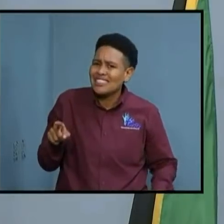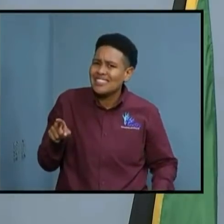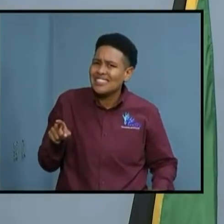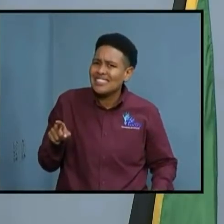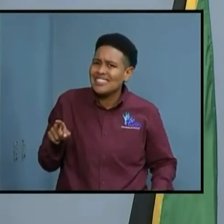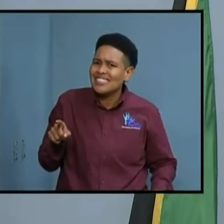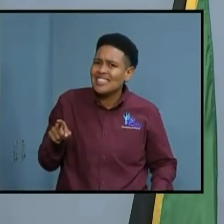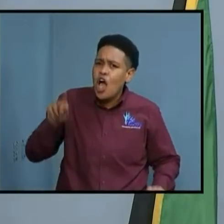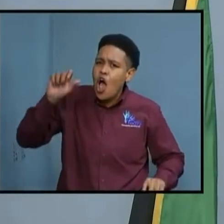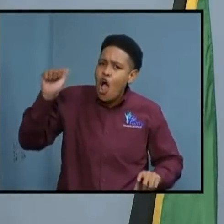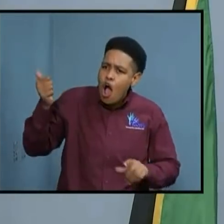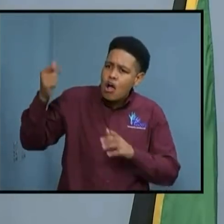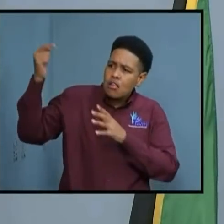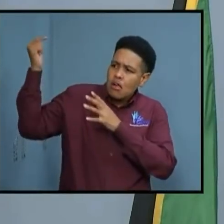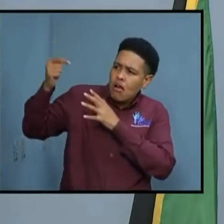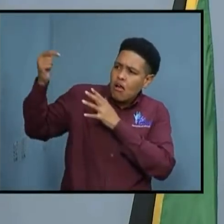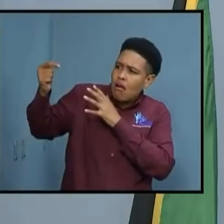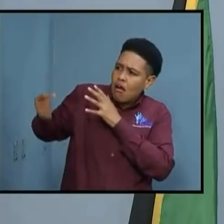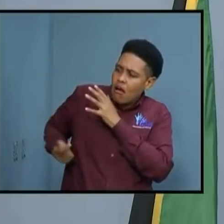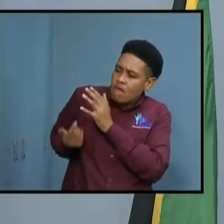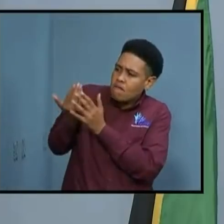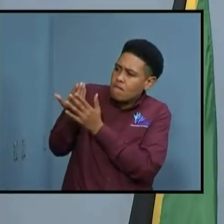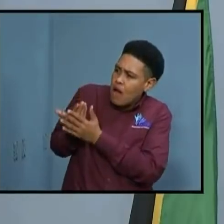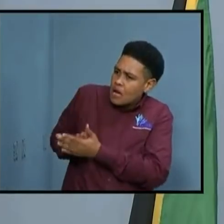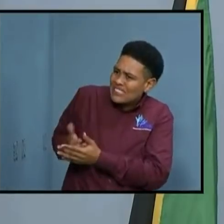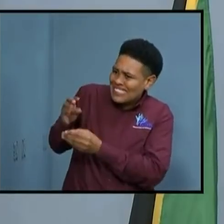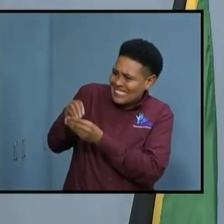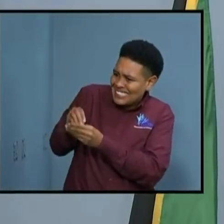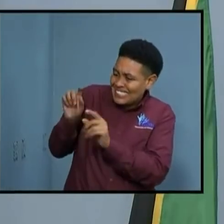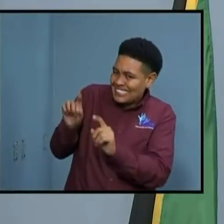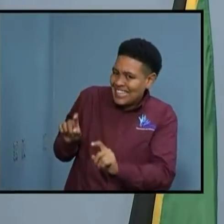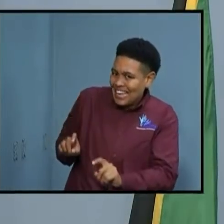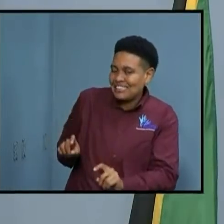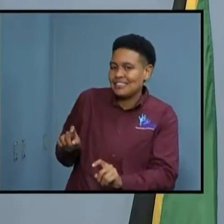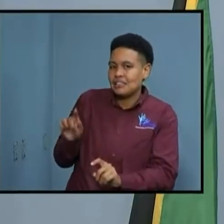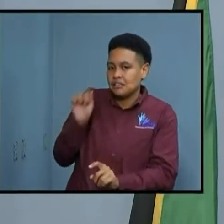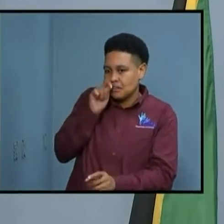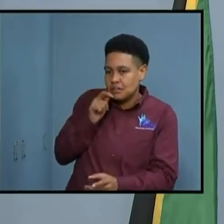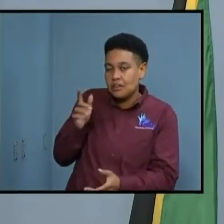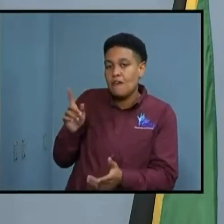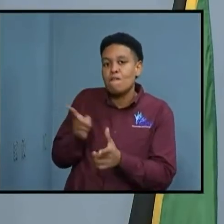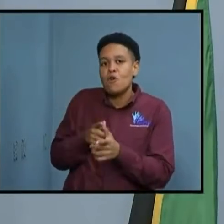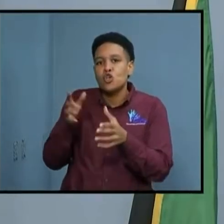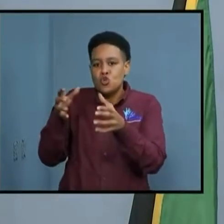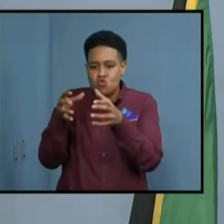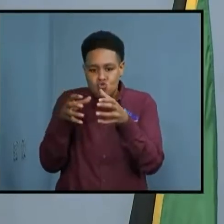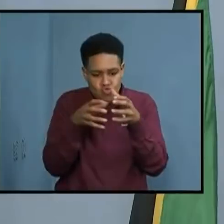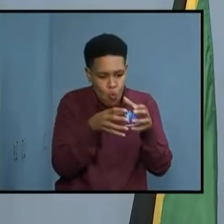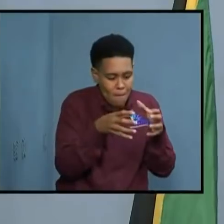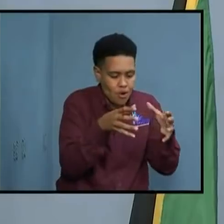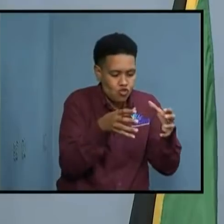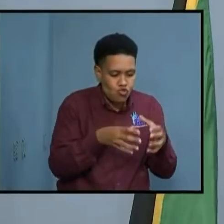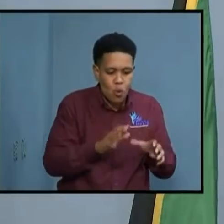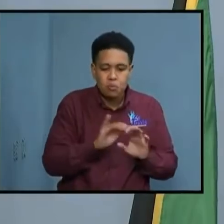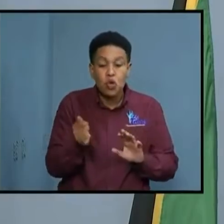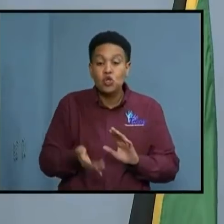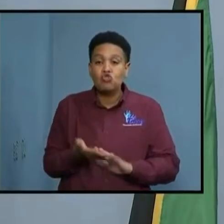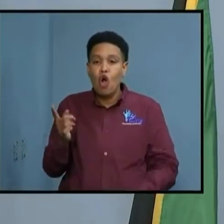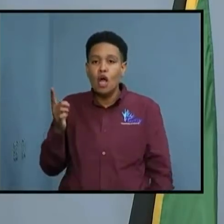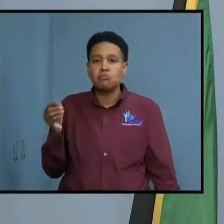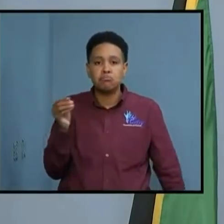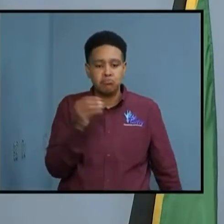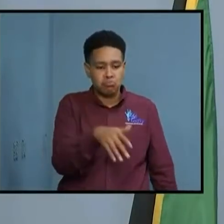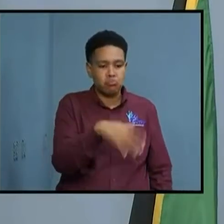other factors that go into the testing of samples. For example, you group samples, so you don't just run one